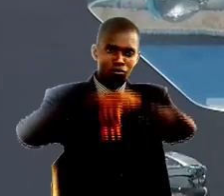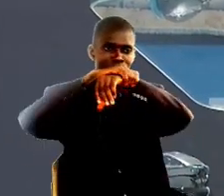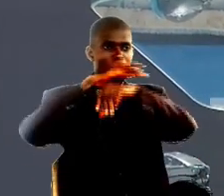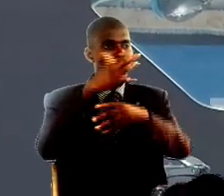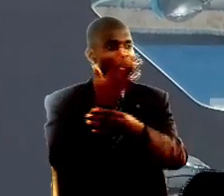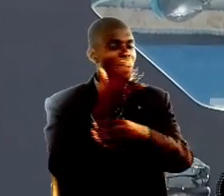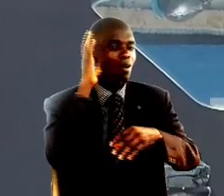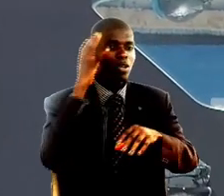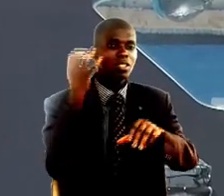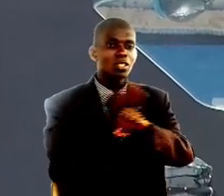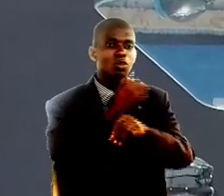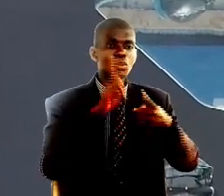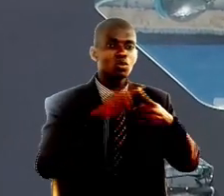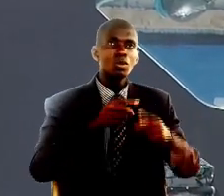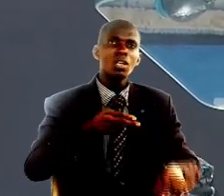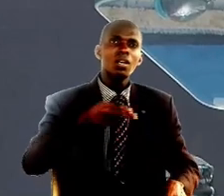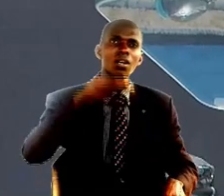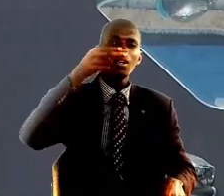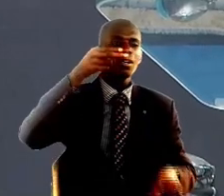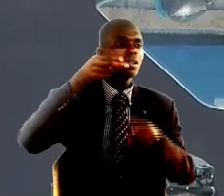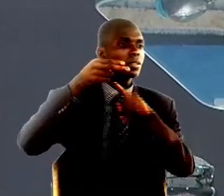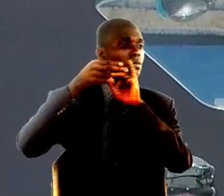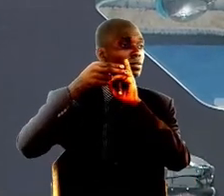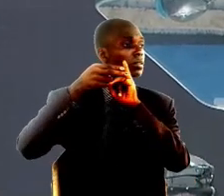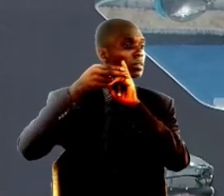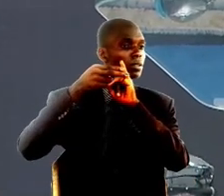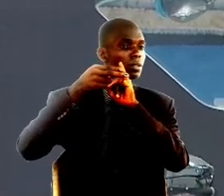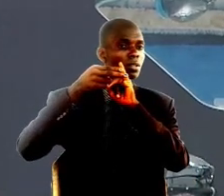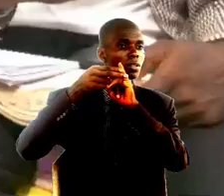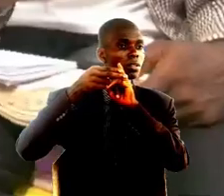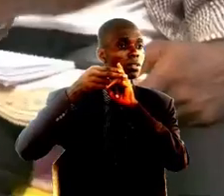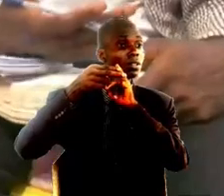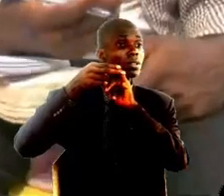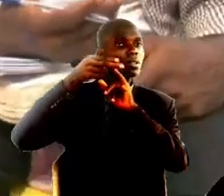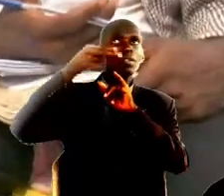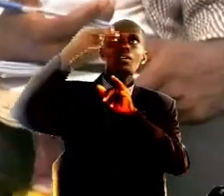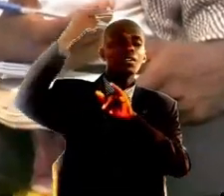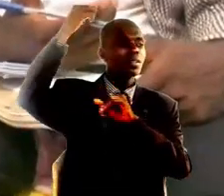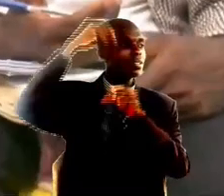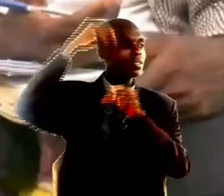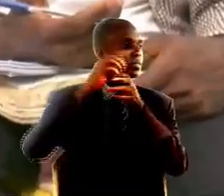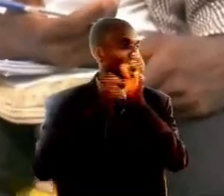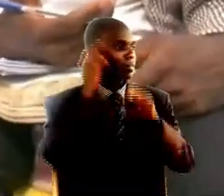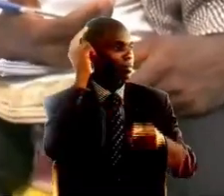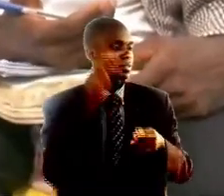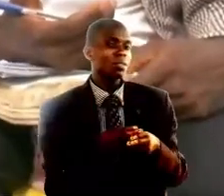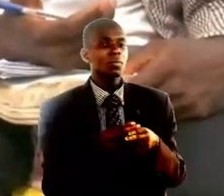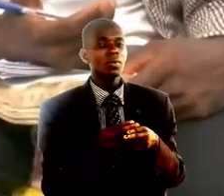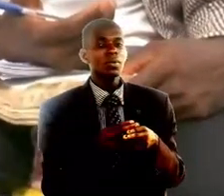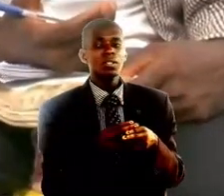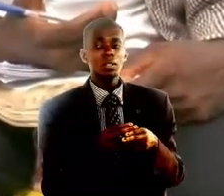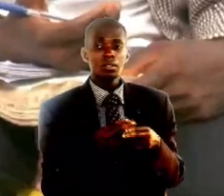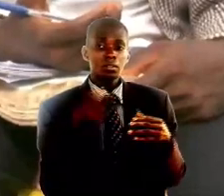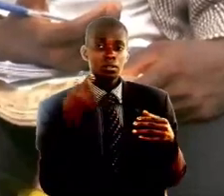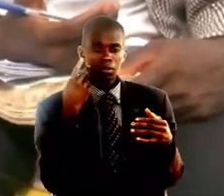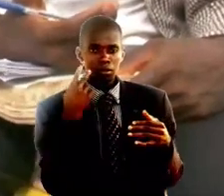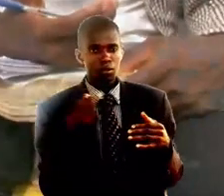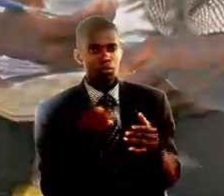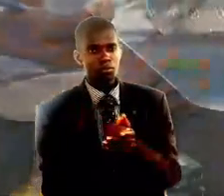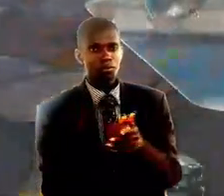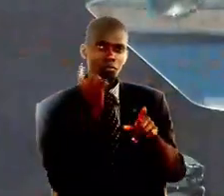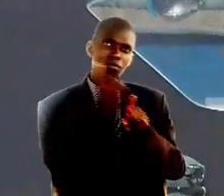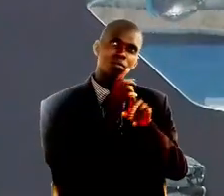high, high, high in Jesus' name. Look up, not here, look